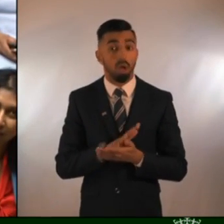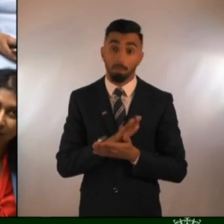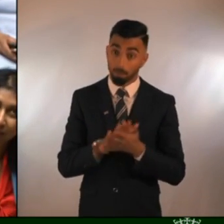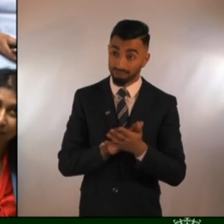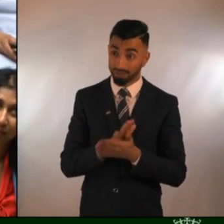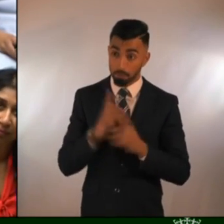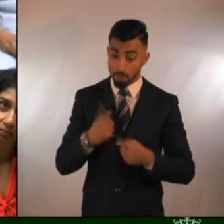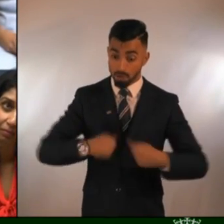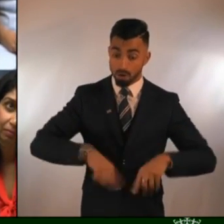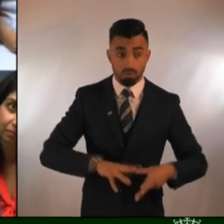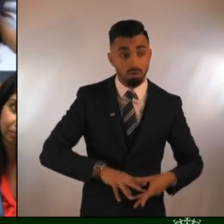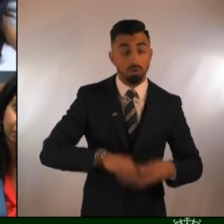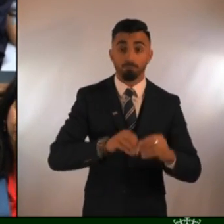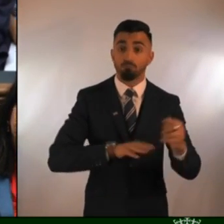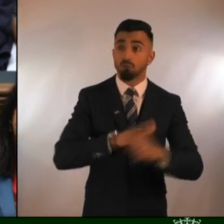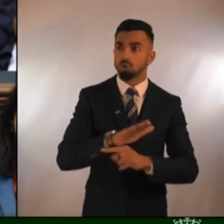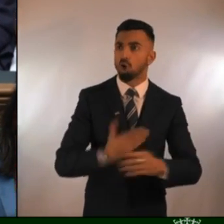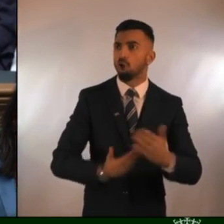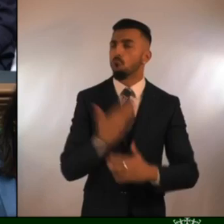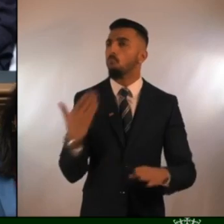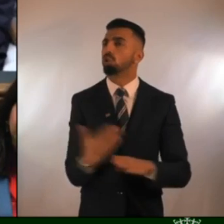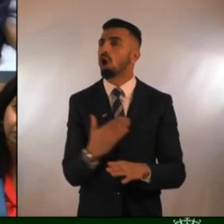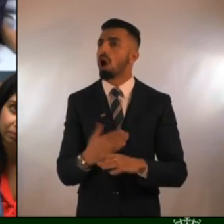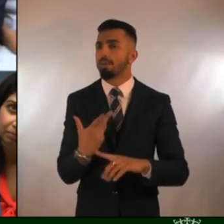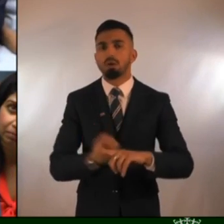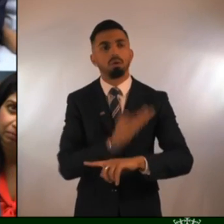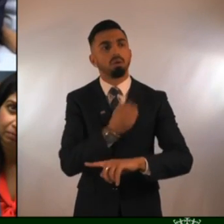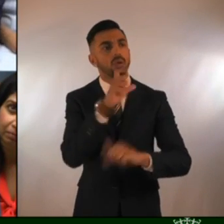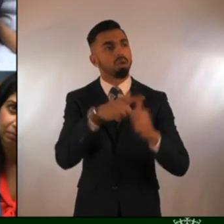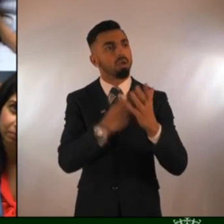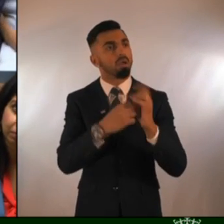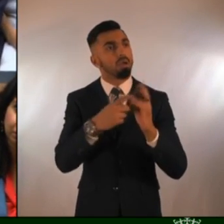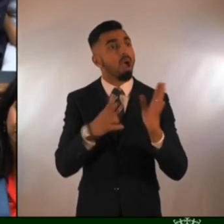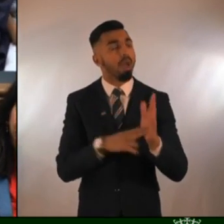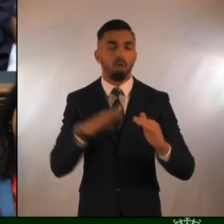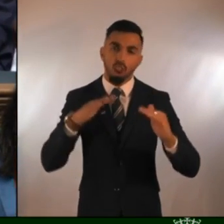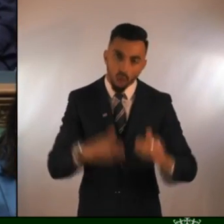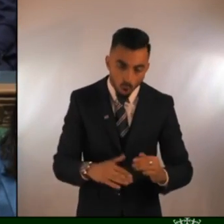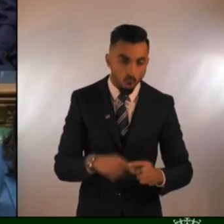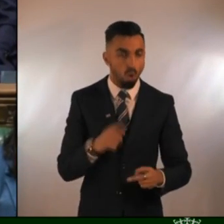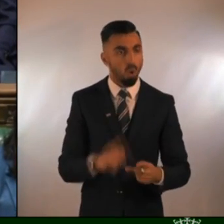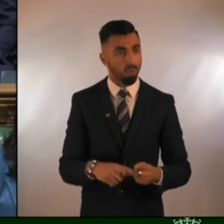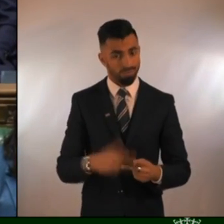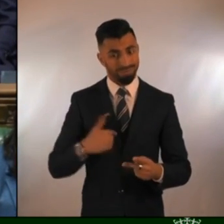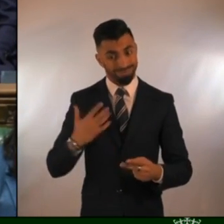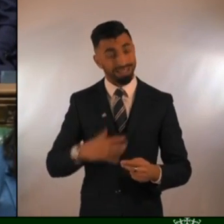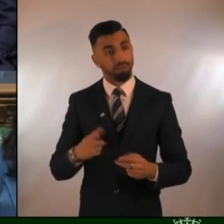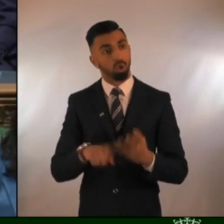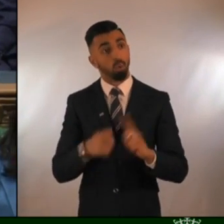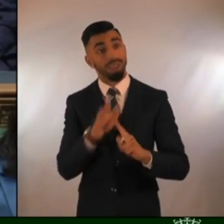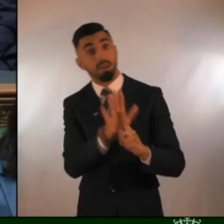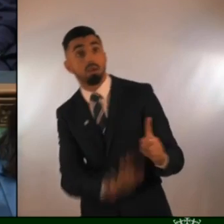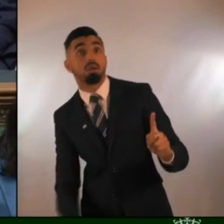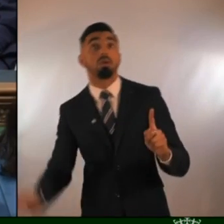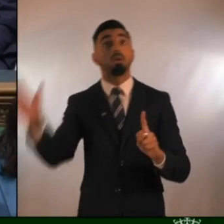jobs of the future, to level up with completely new industries in our regions and nations, to raise our productivity and lift